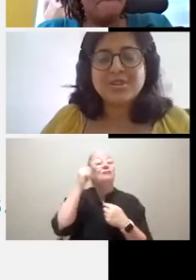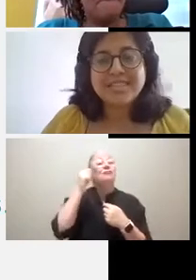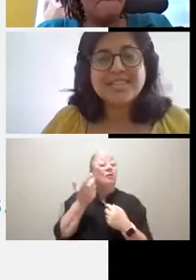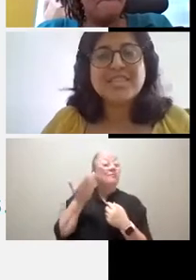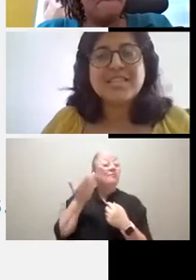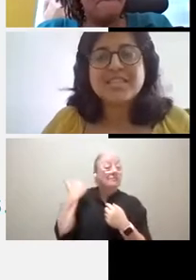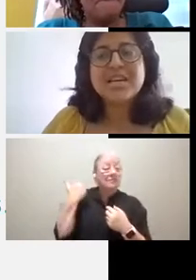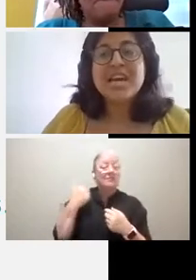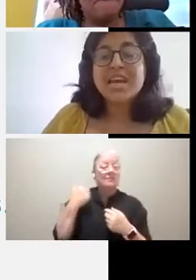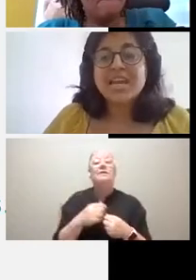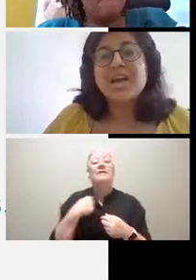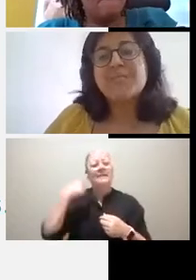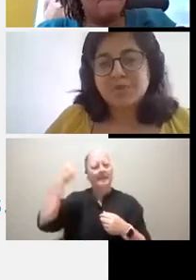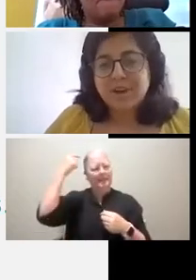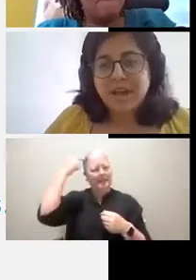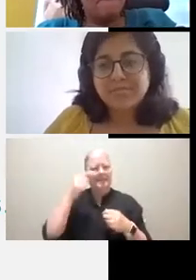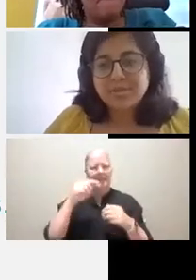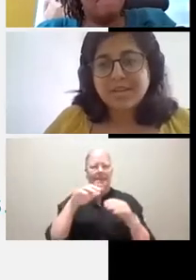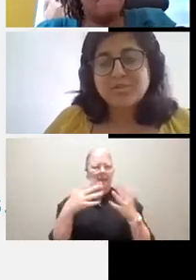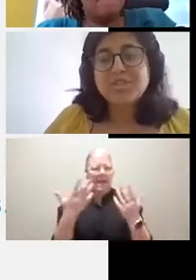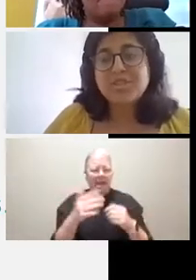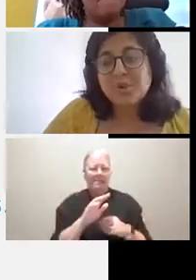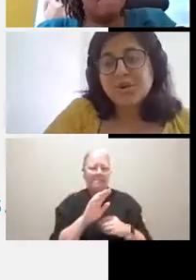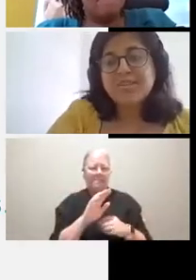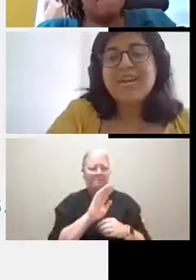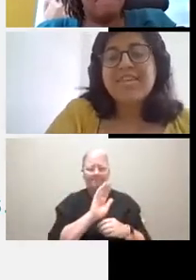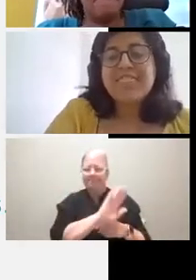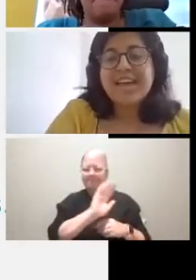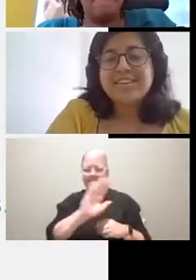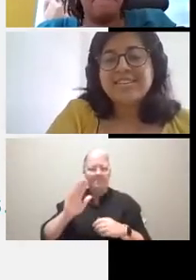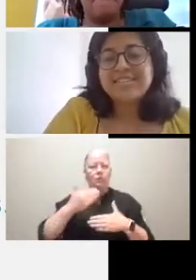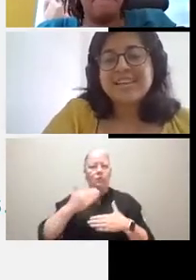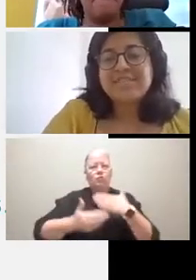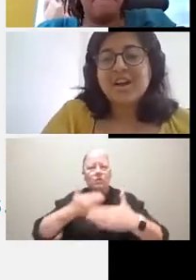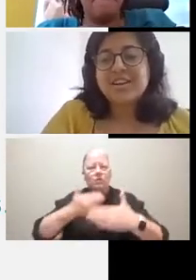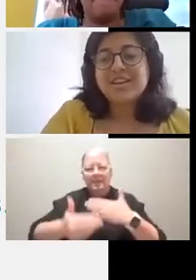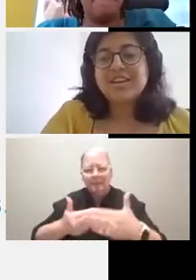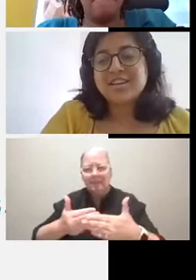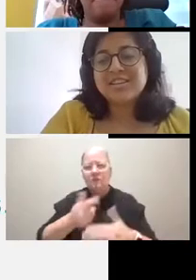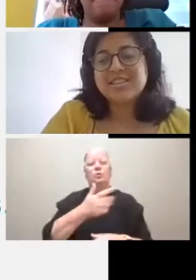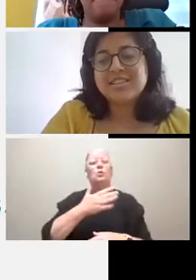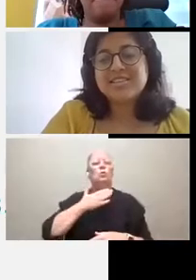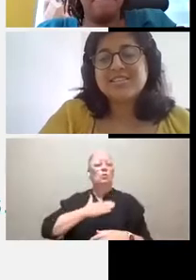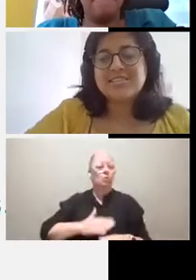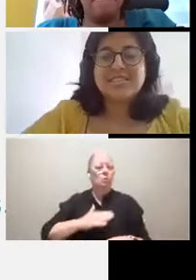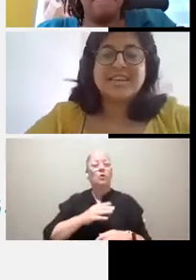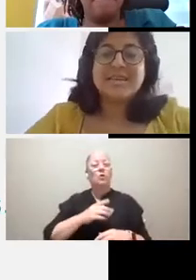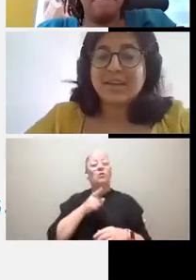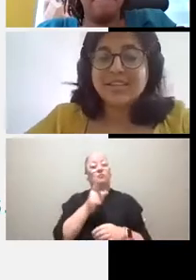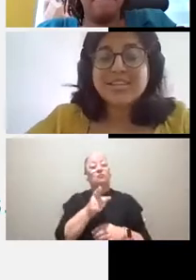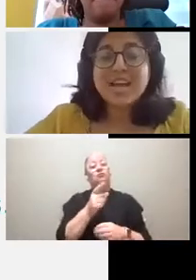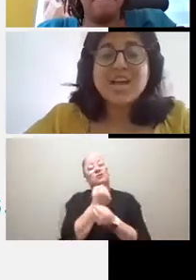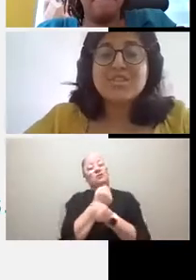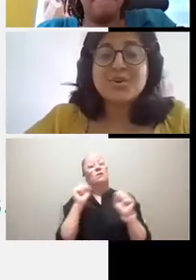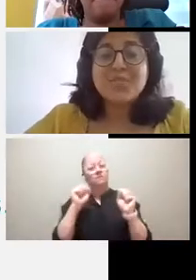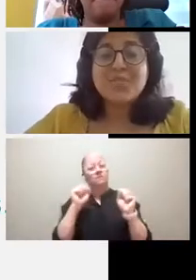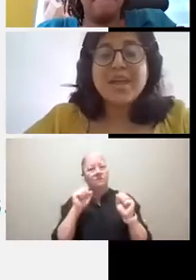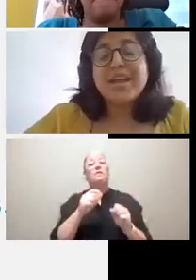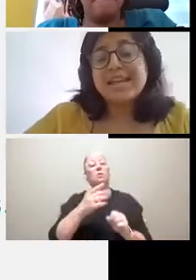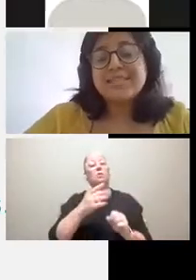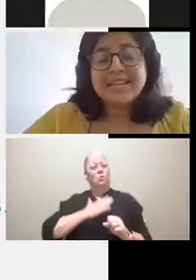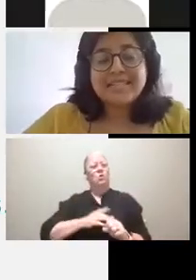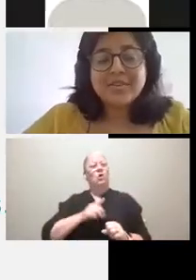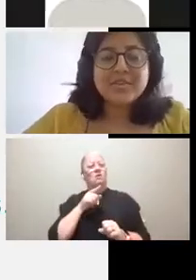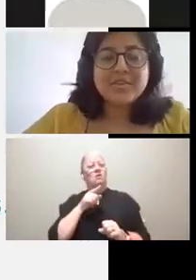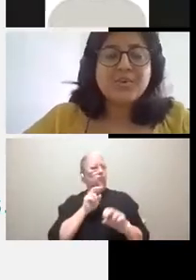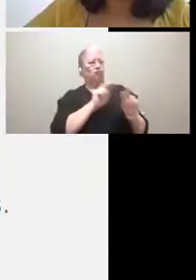certain processes in our program so as to ensure that safeguarding is taking place. So